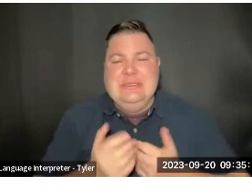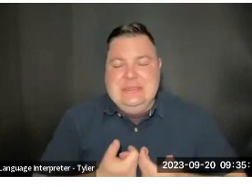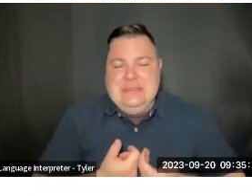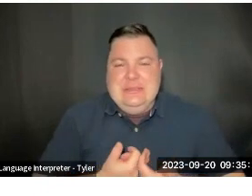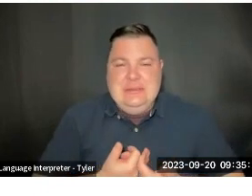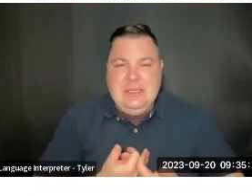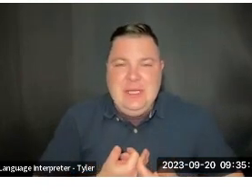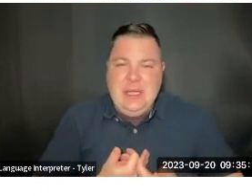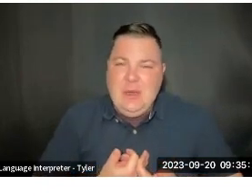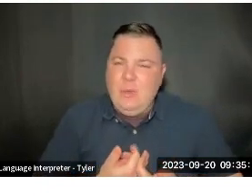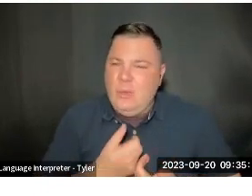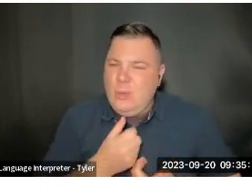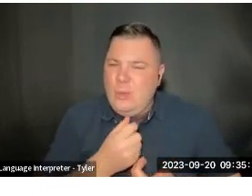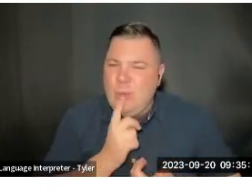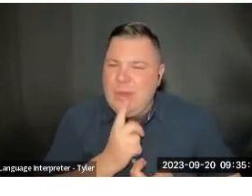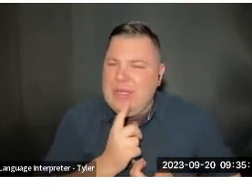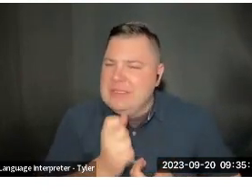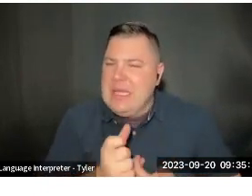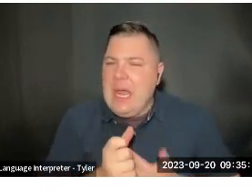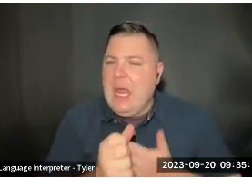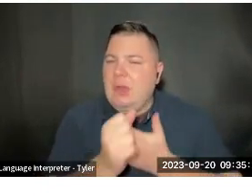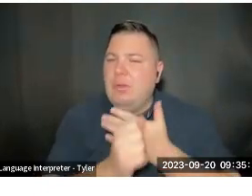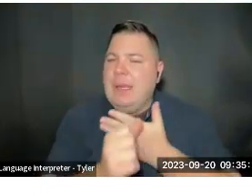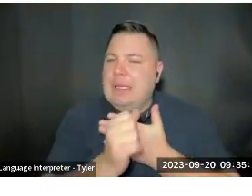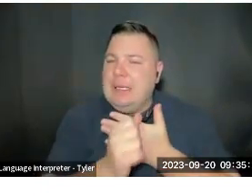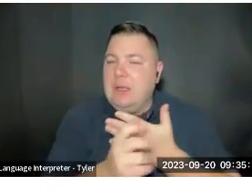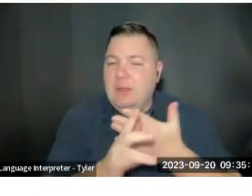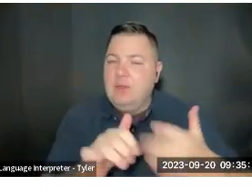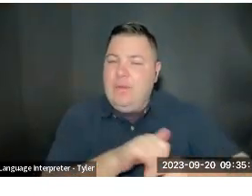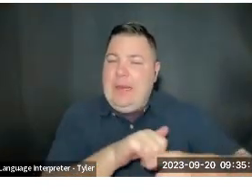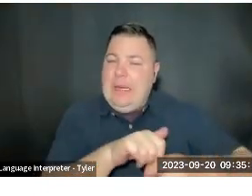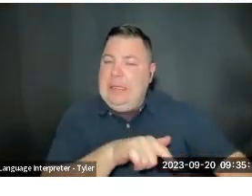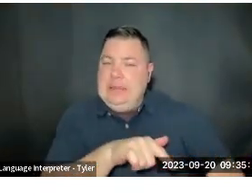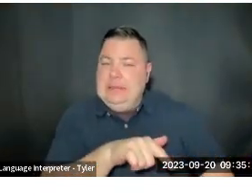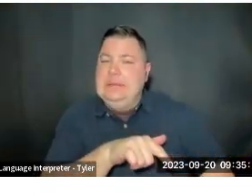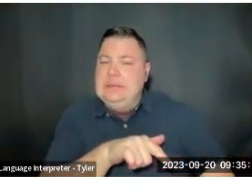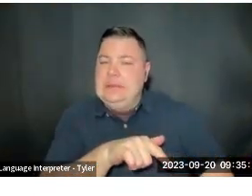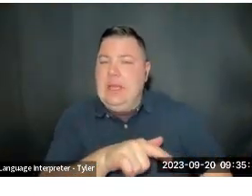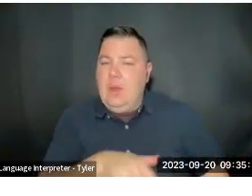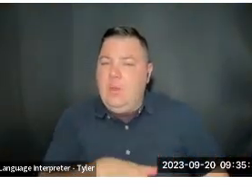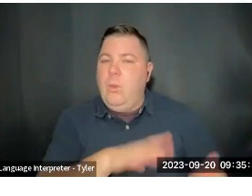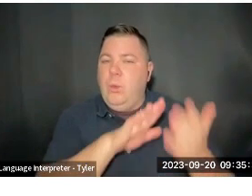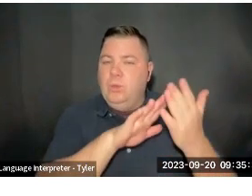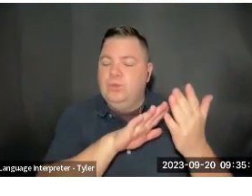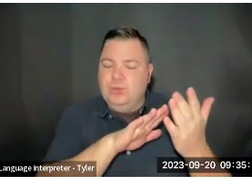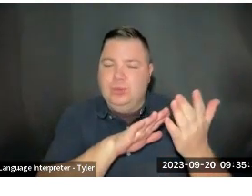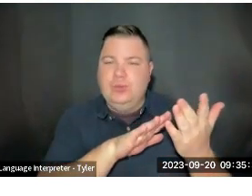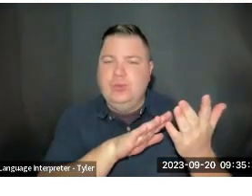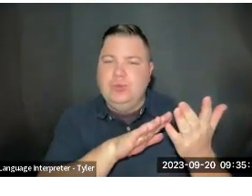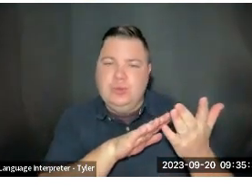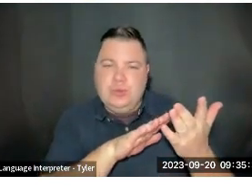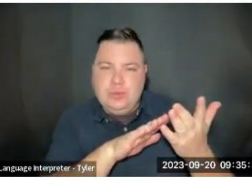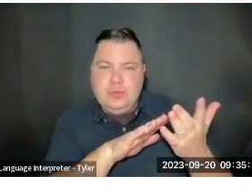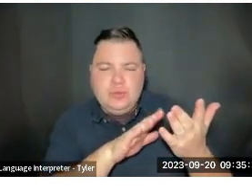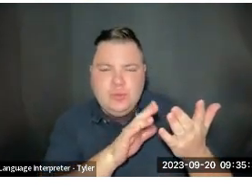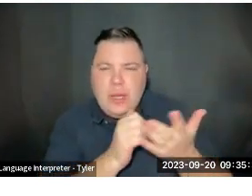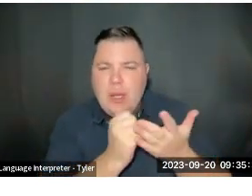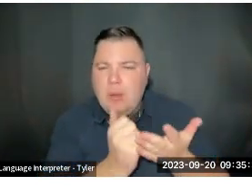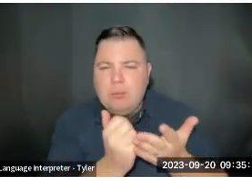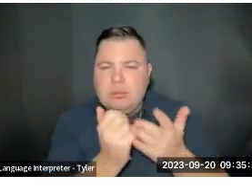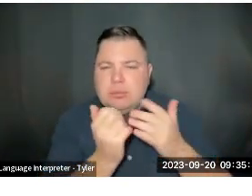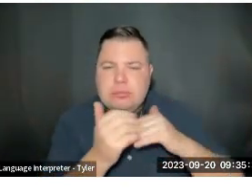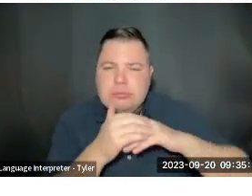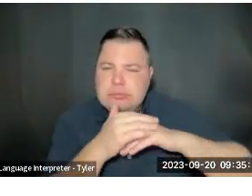really non-threatening way. The training is a really non-threatening way to just begin those